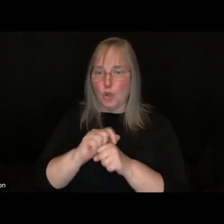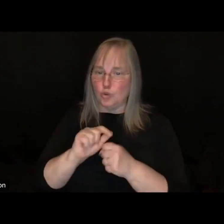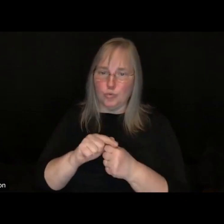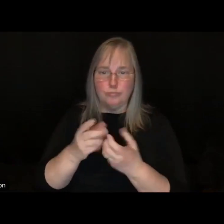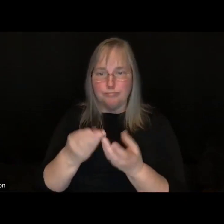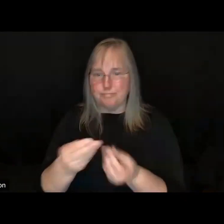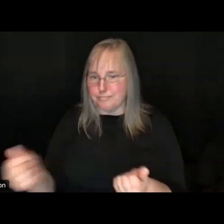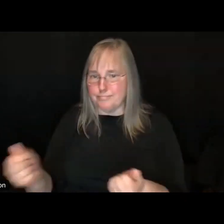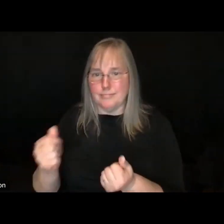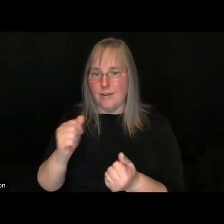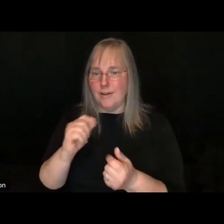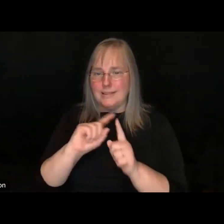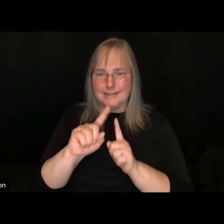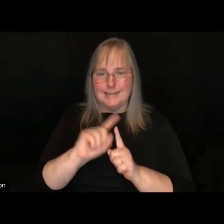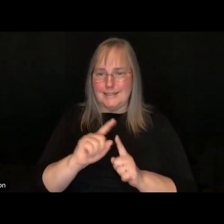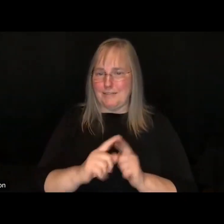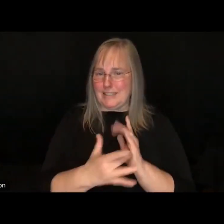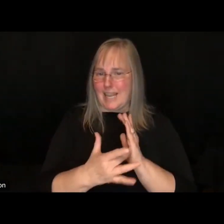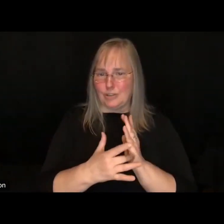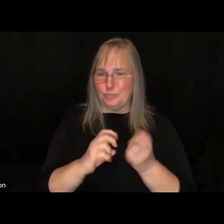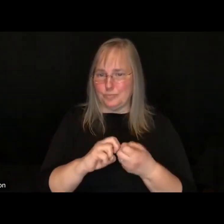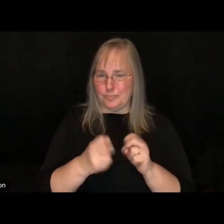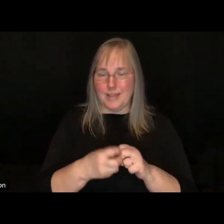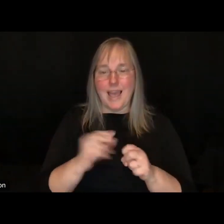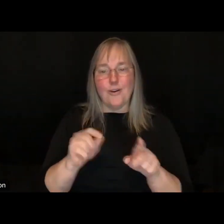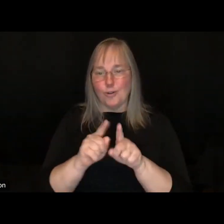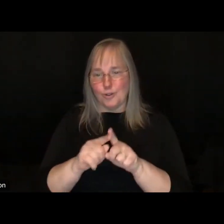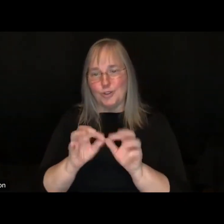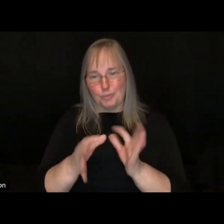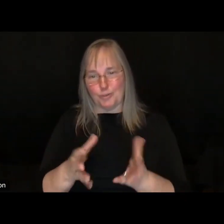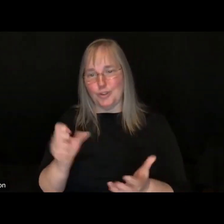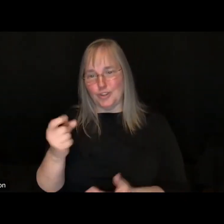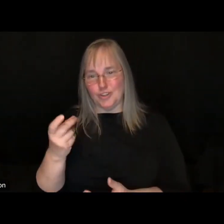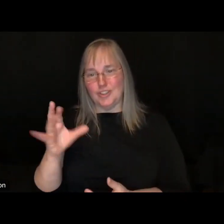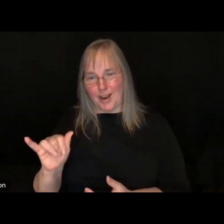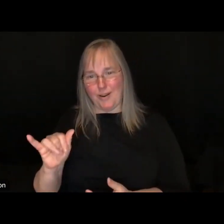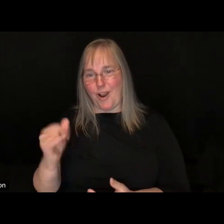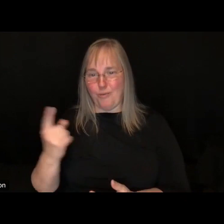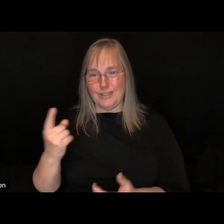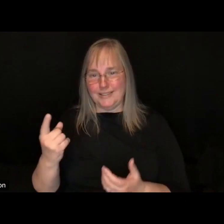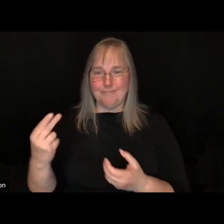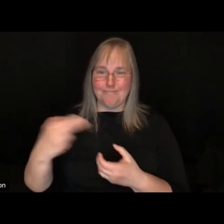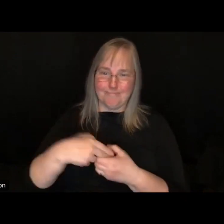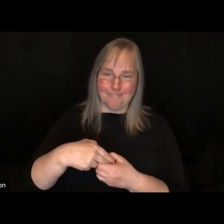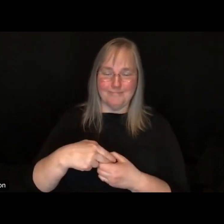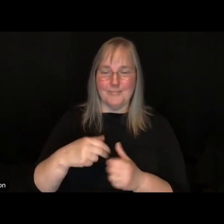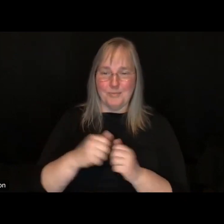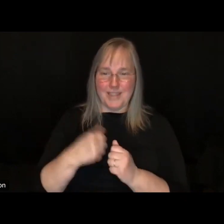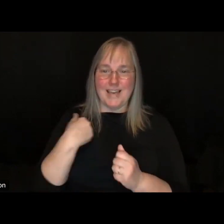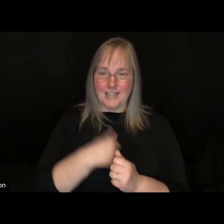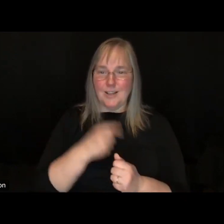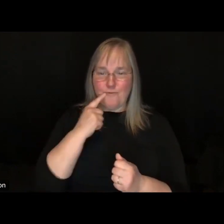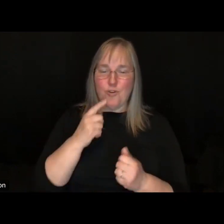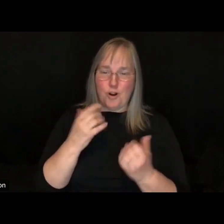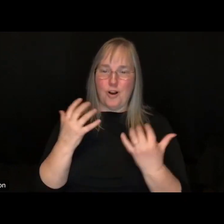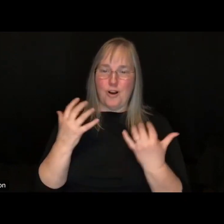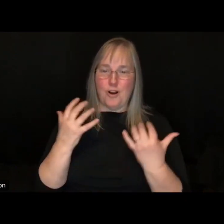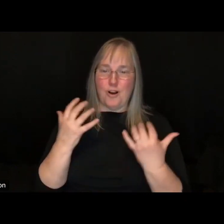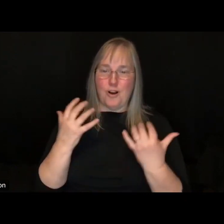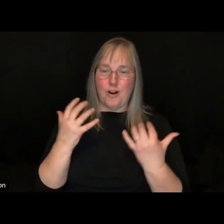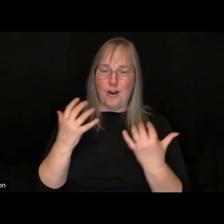of technical issues there. And also our interpreter Sherry was always with us on that for this public meetings